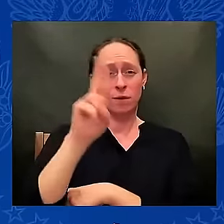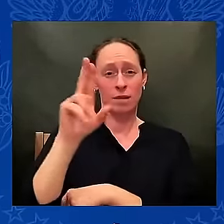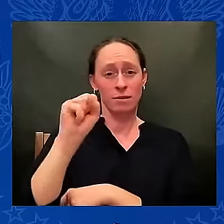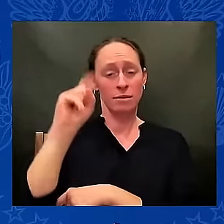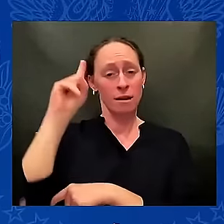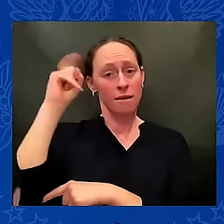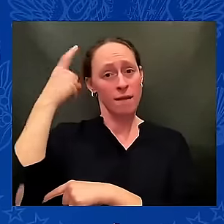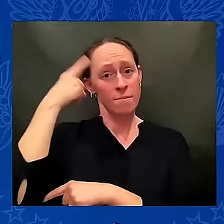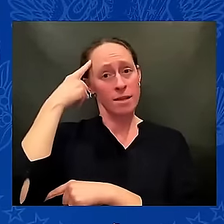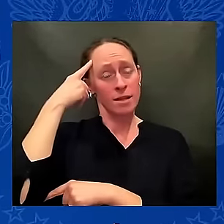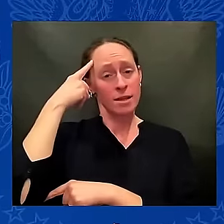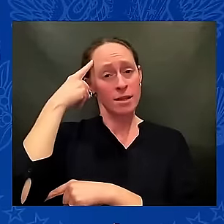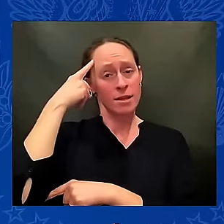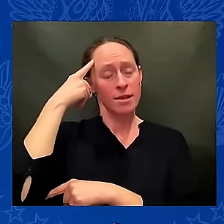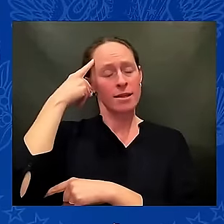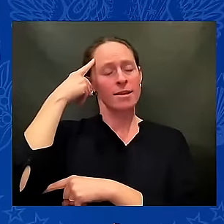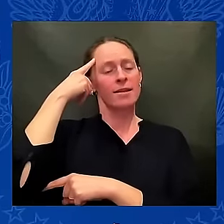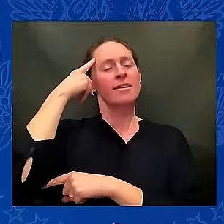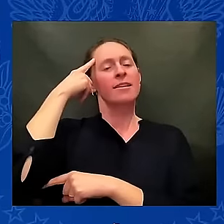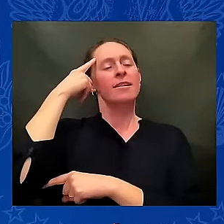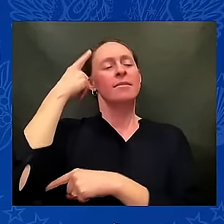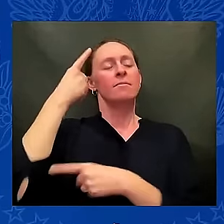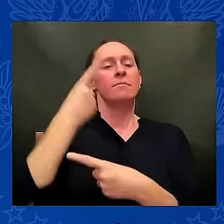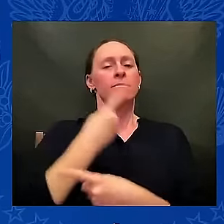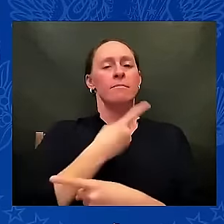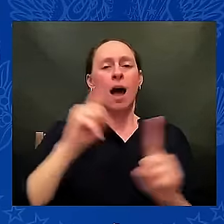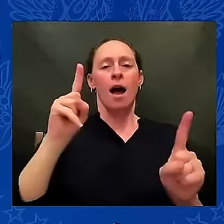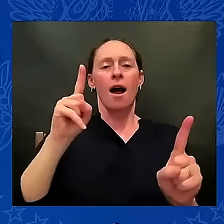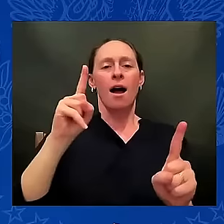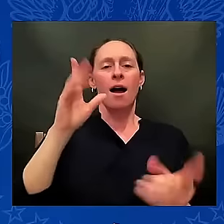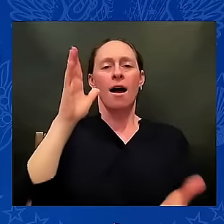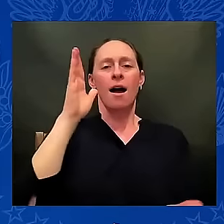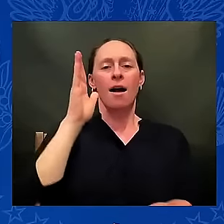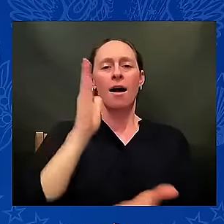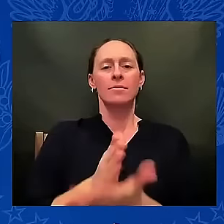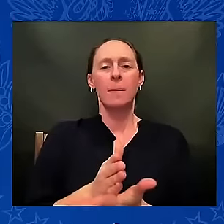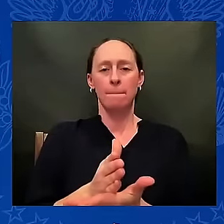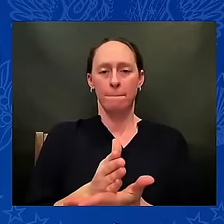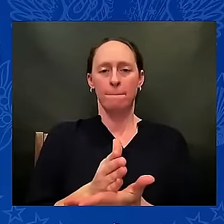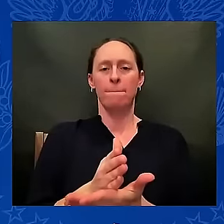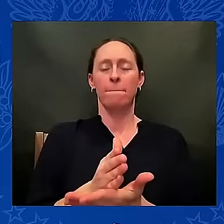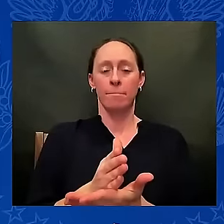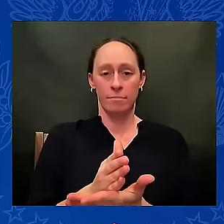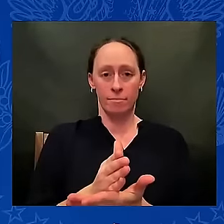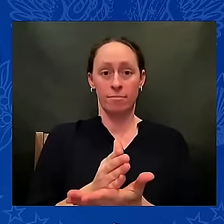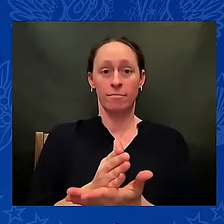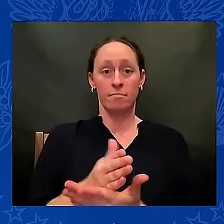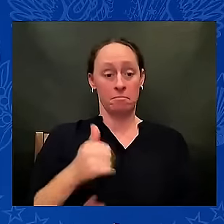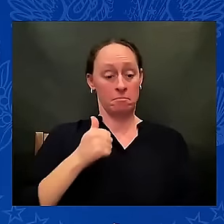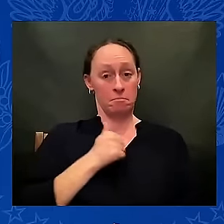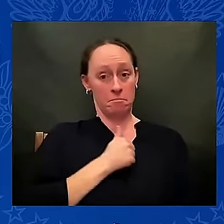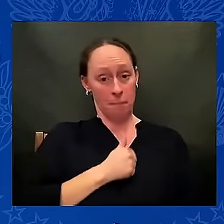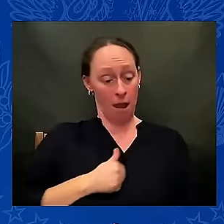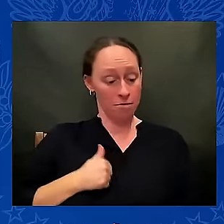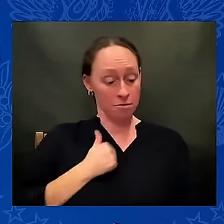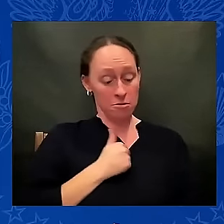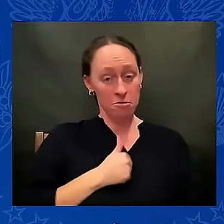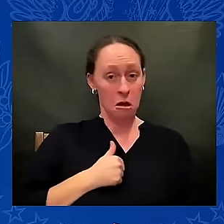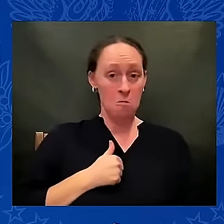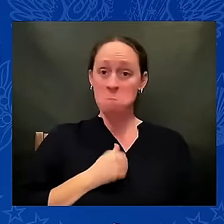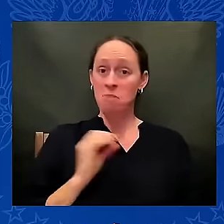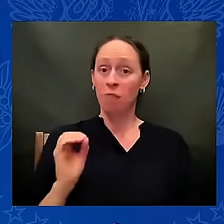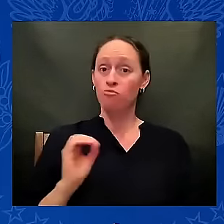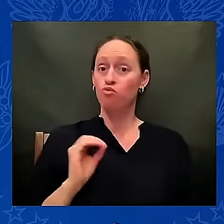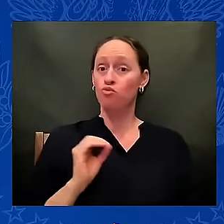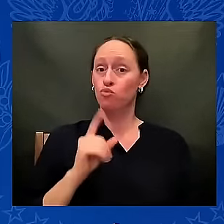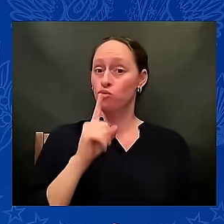the federal government has never, never formally apologized for what happened until today.